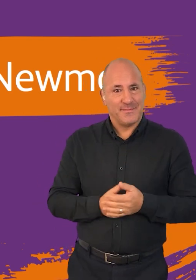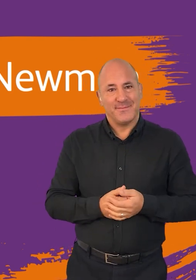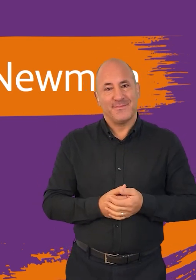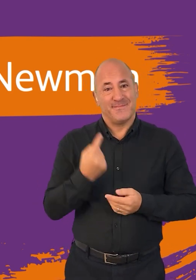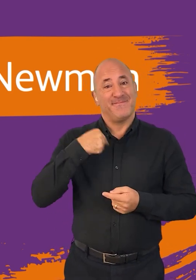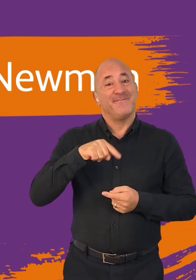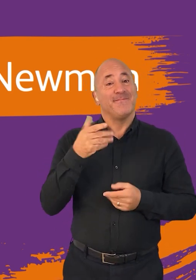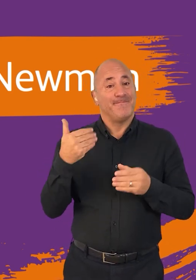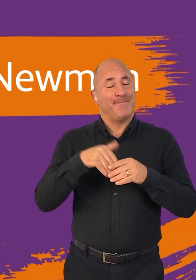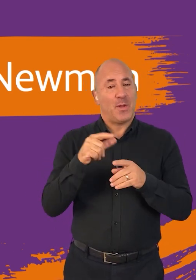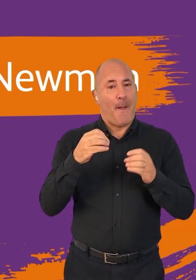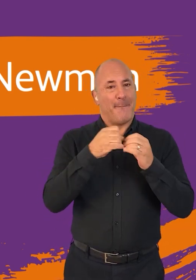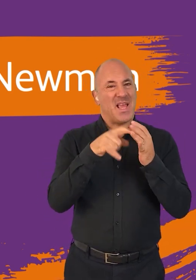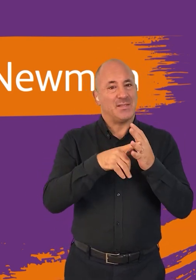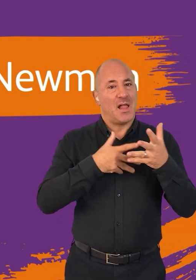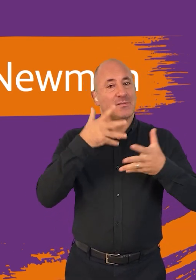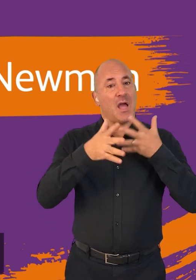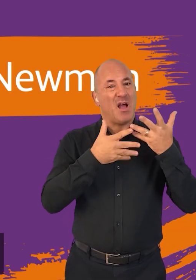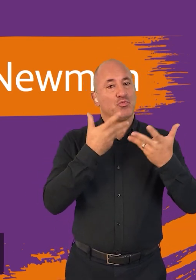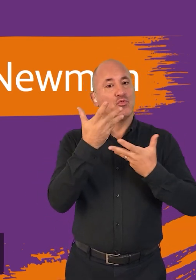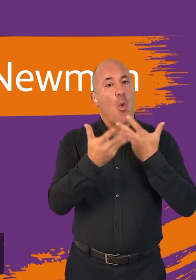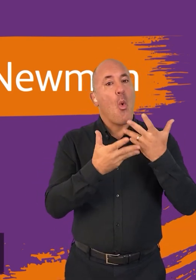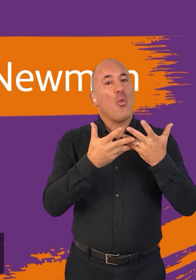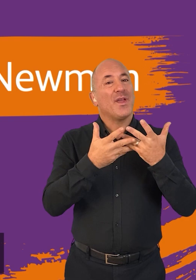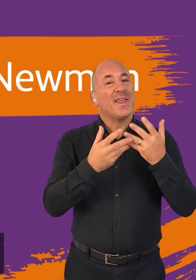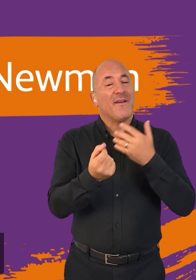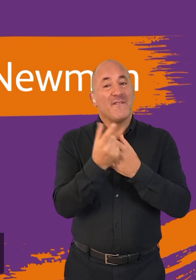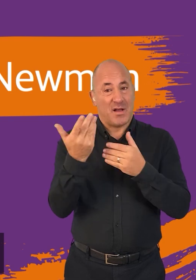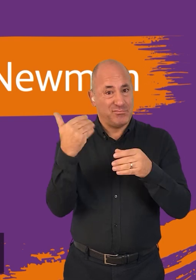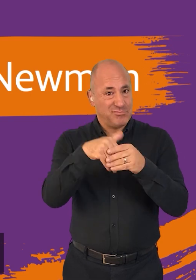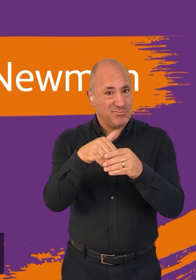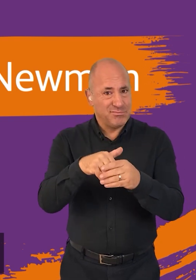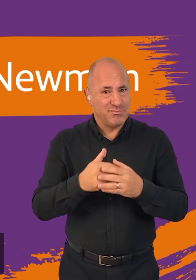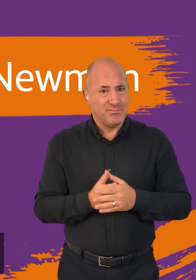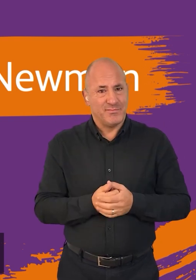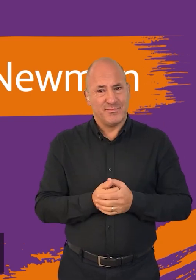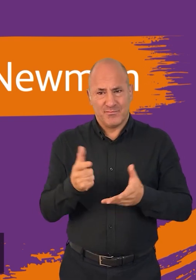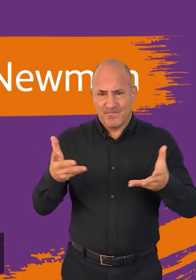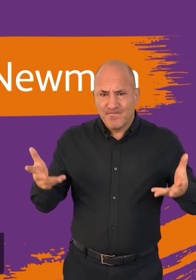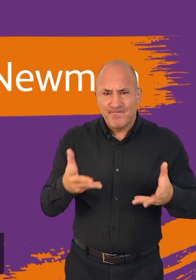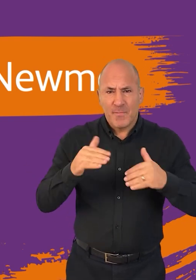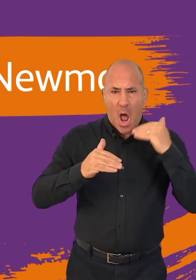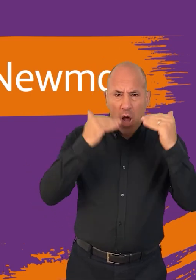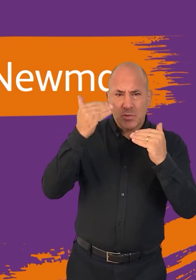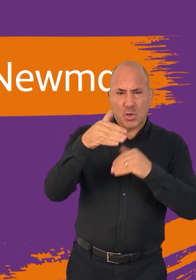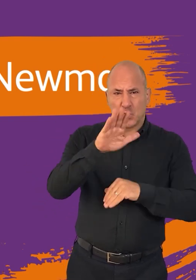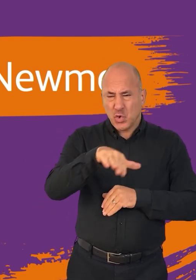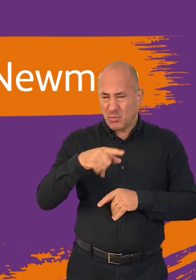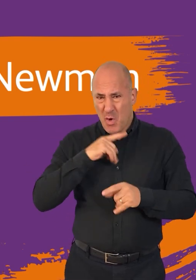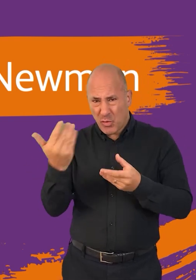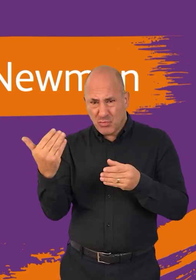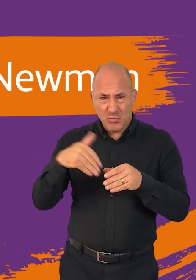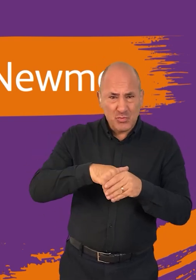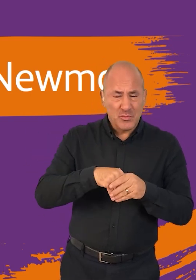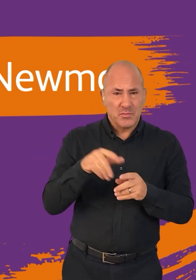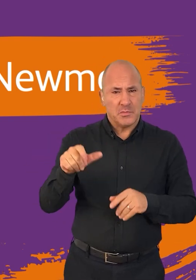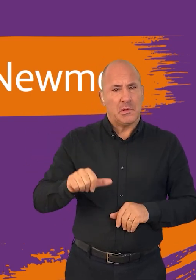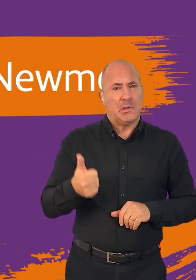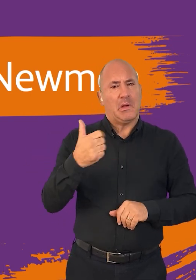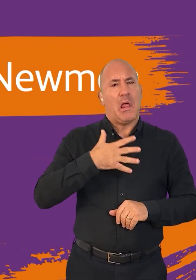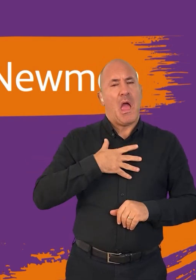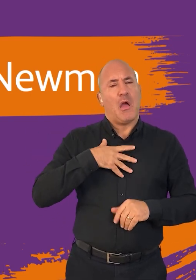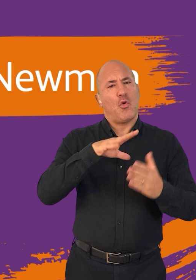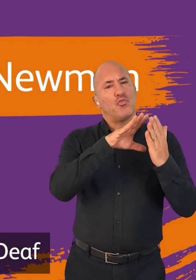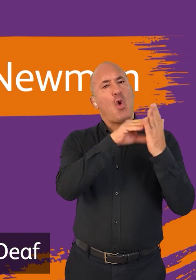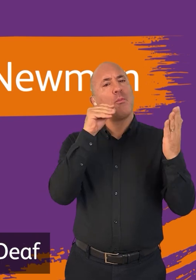visitors. This year, Warren has also taken part in BSL signed story events. Warren encourages adults and children to